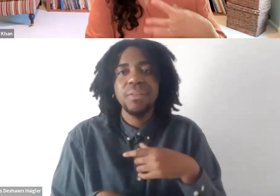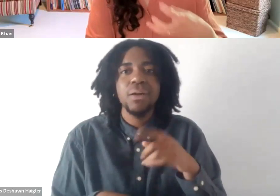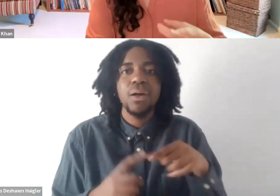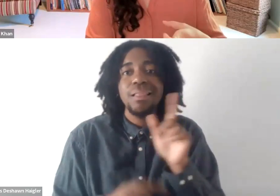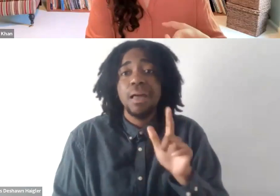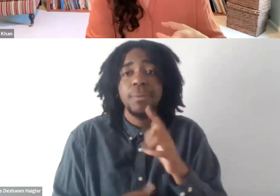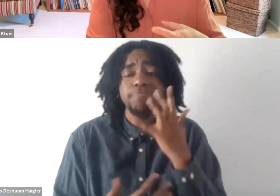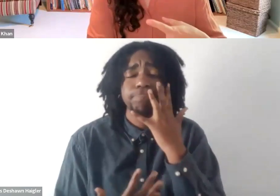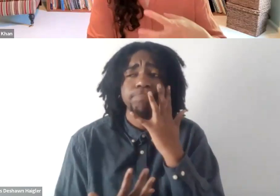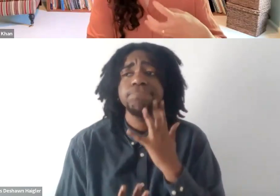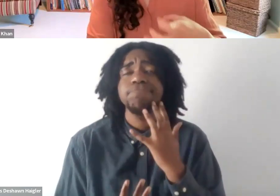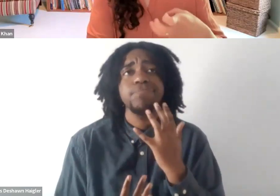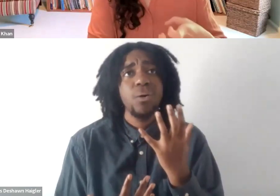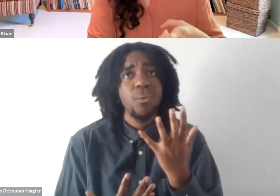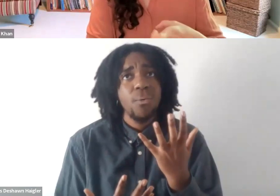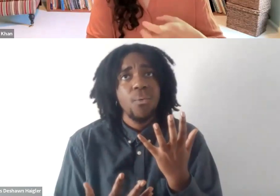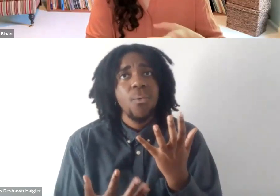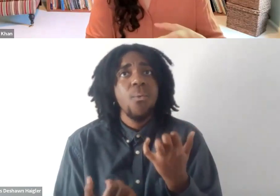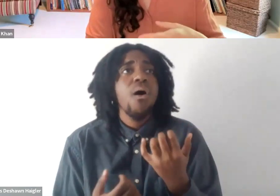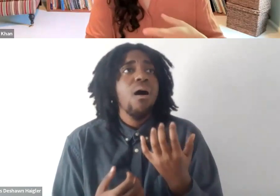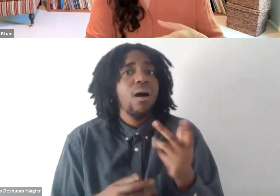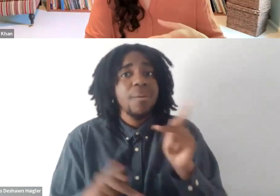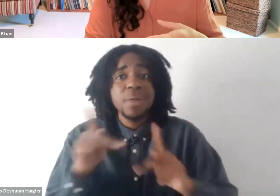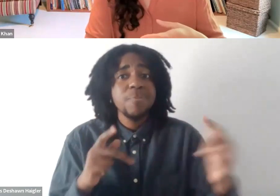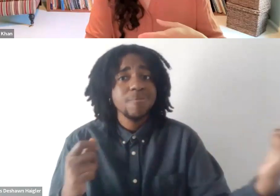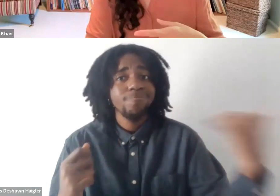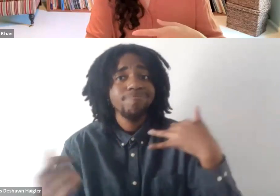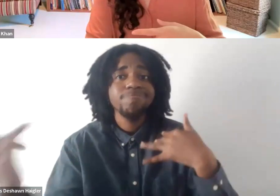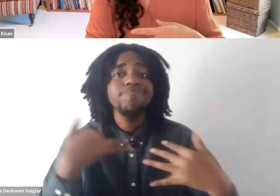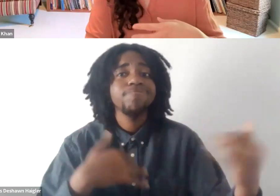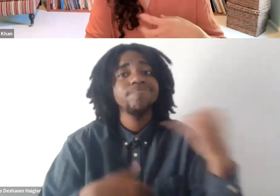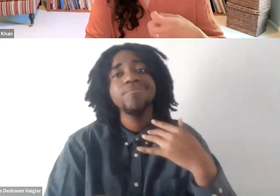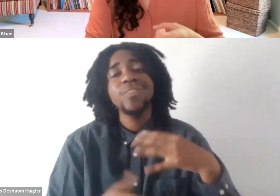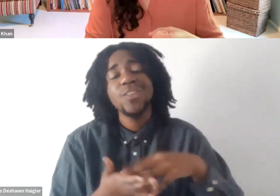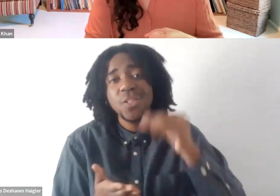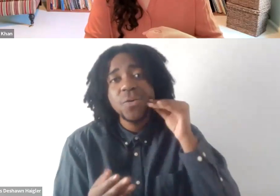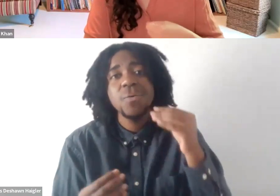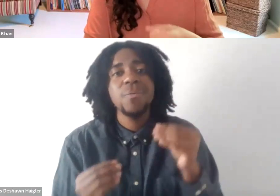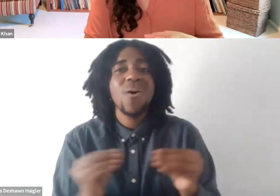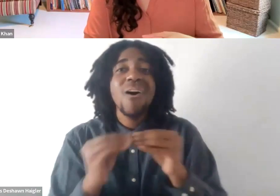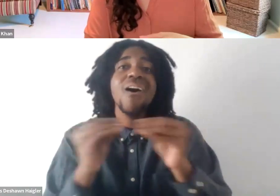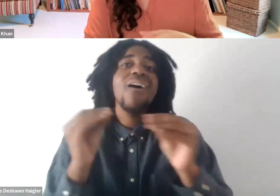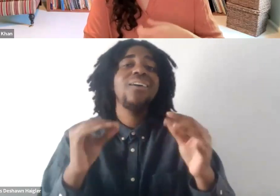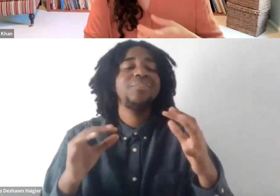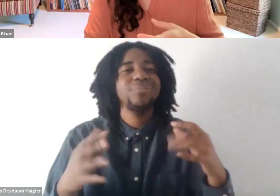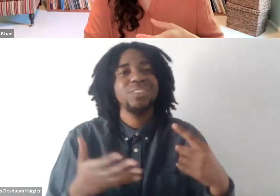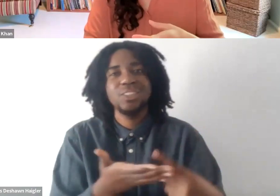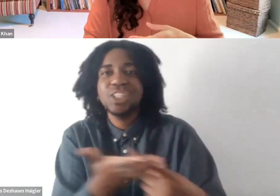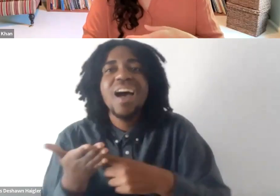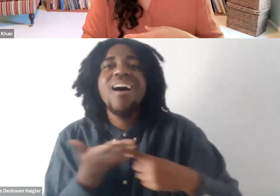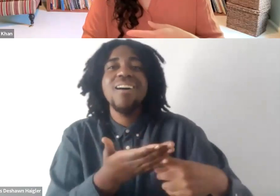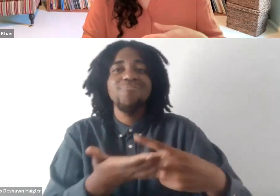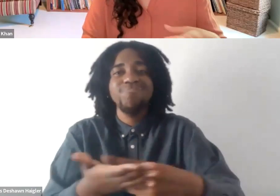and yearning for the walls to buzz with the energy of learning again, and the sharing and the discussion and the debate